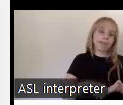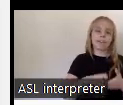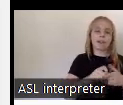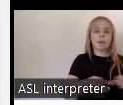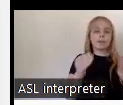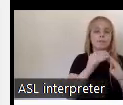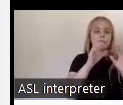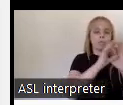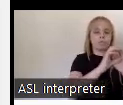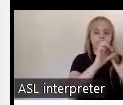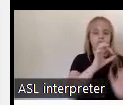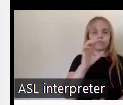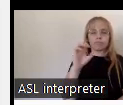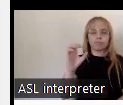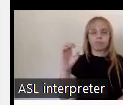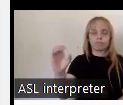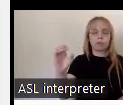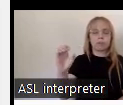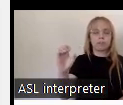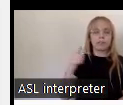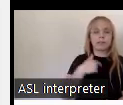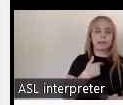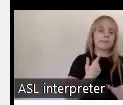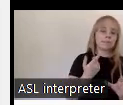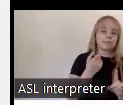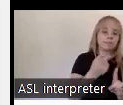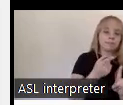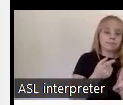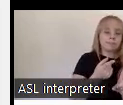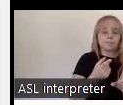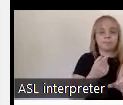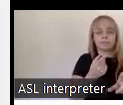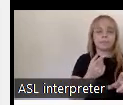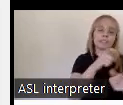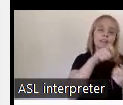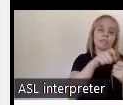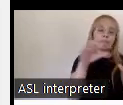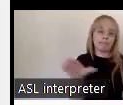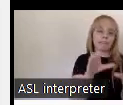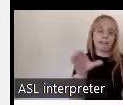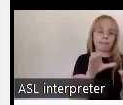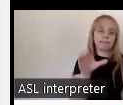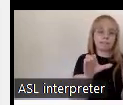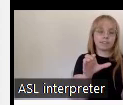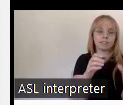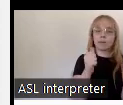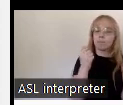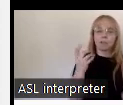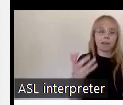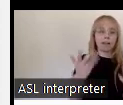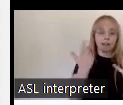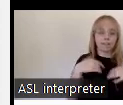circles under there that identify the specific activities in there. A number of these has been